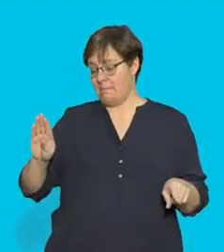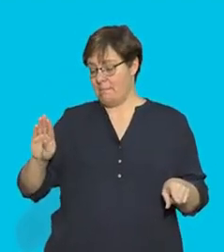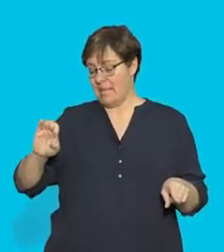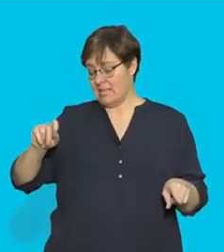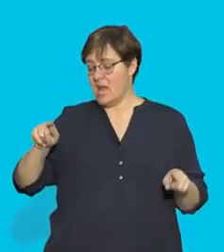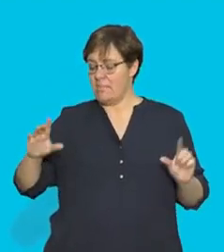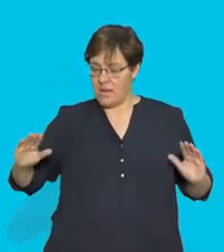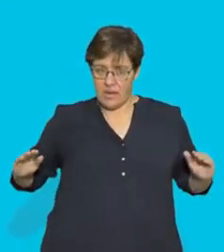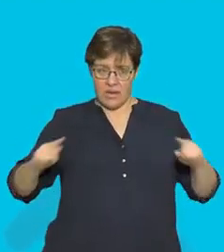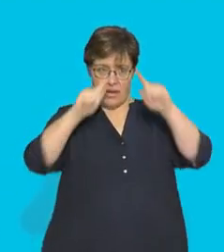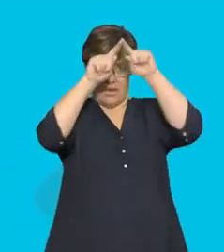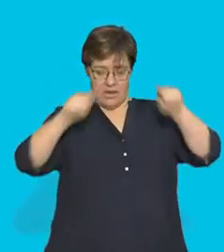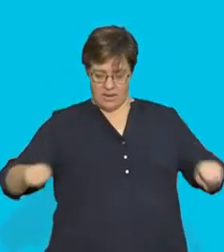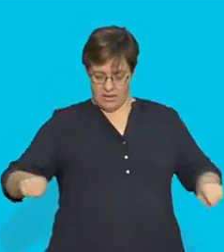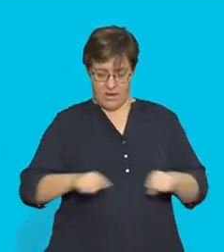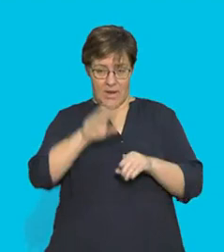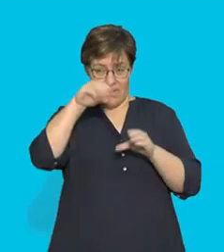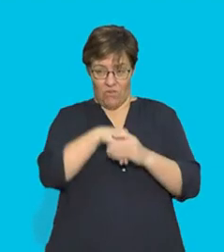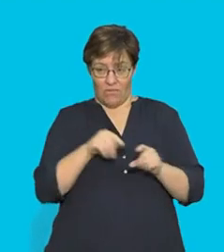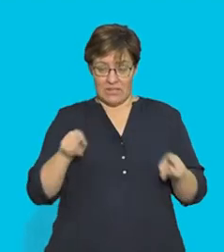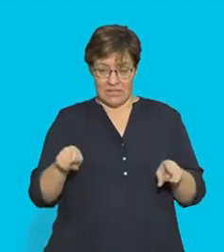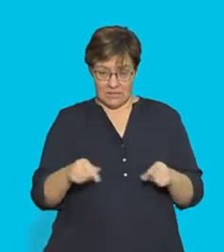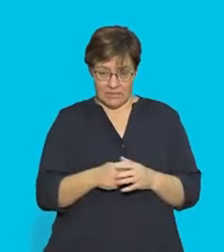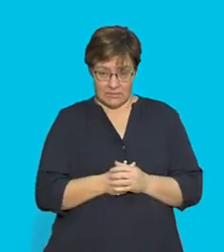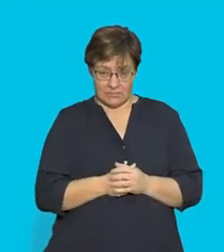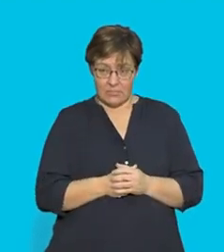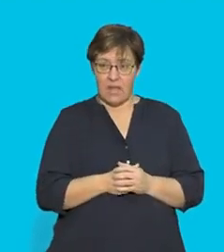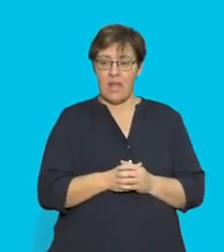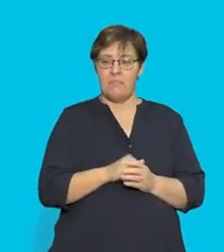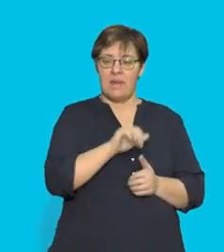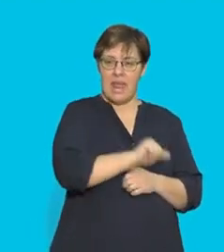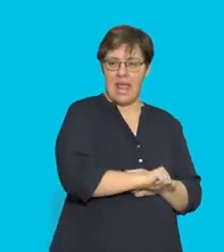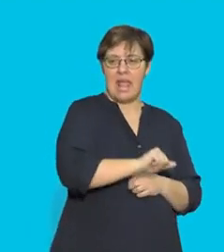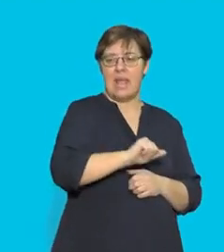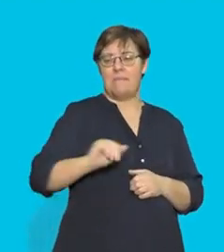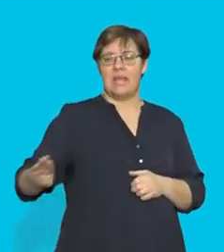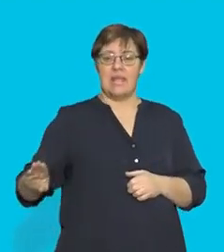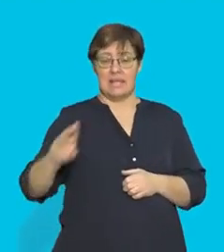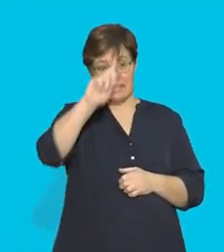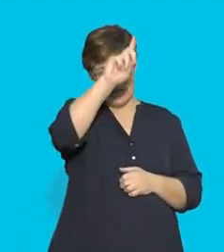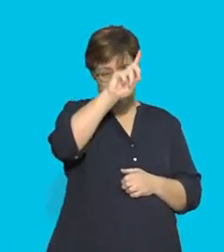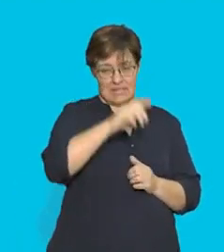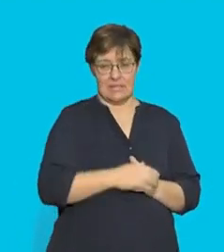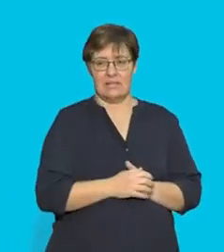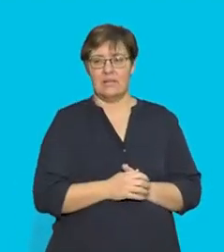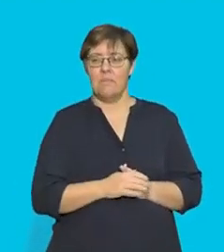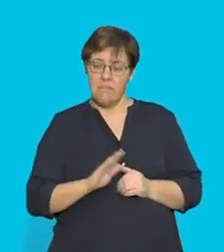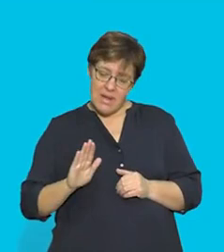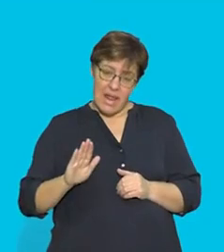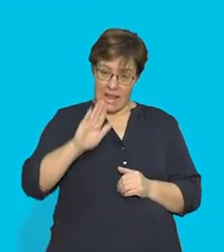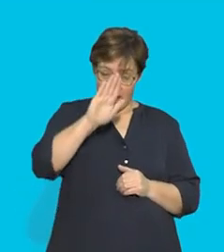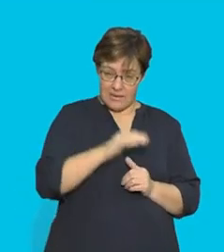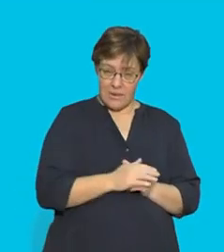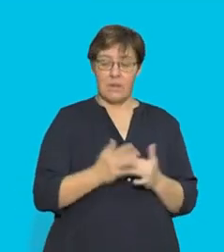see that? So alpha and beta are part of this triangle ABD, the inclined plane, the triangle that's sitting on the inclined plane. But at the